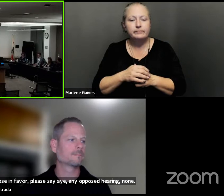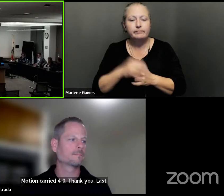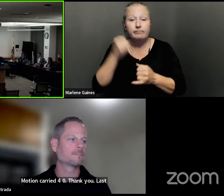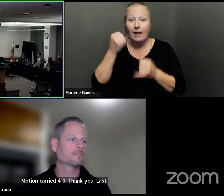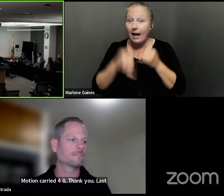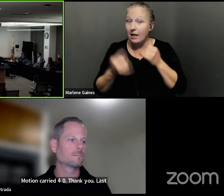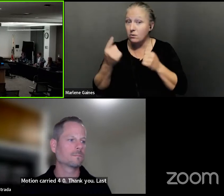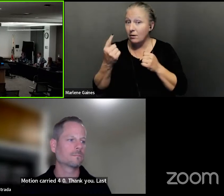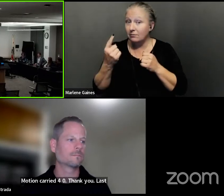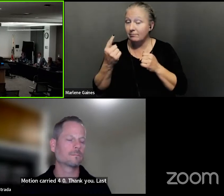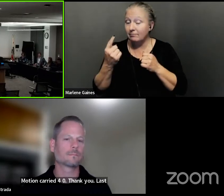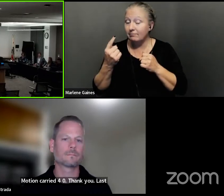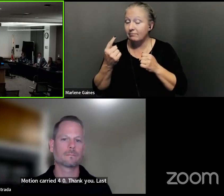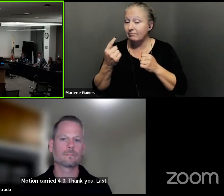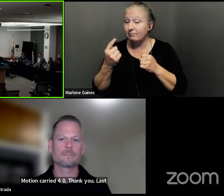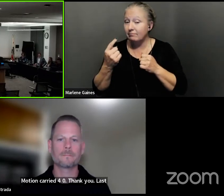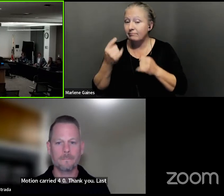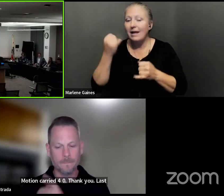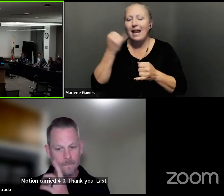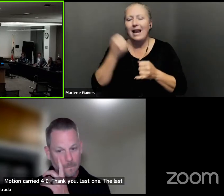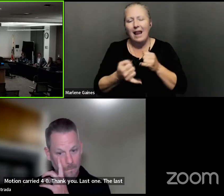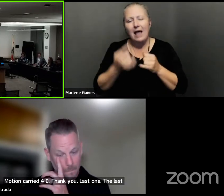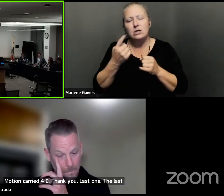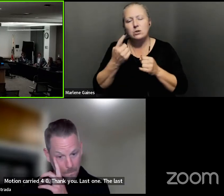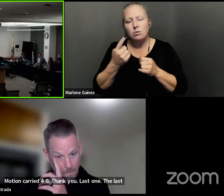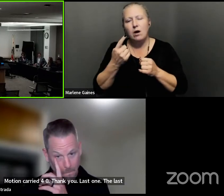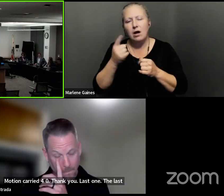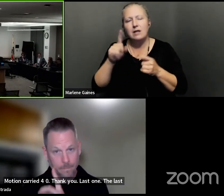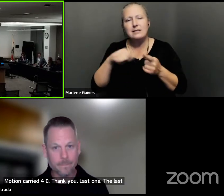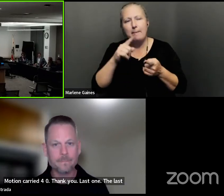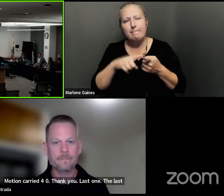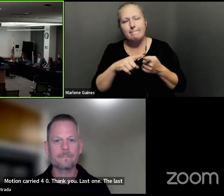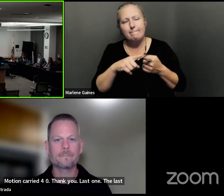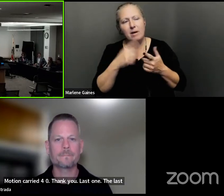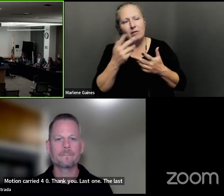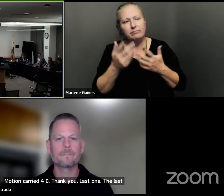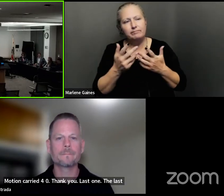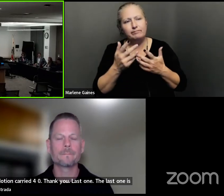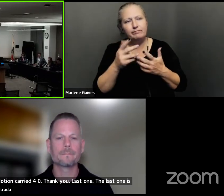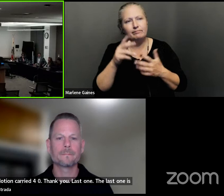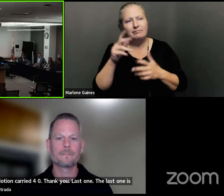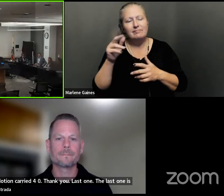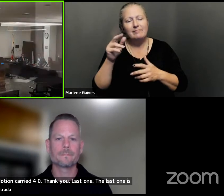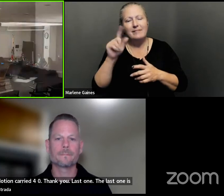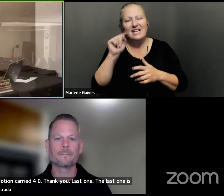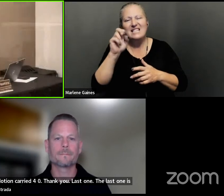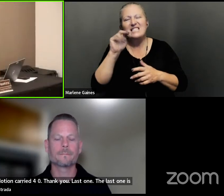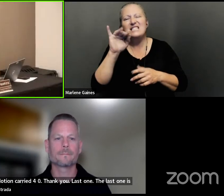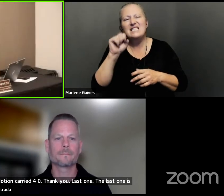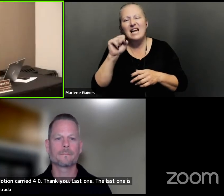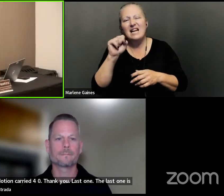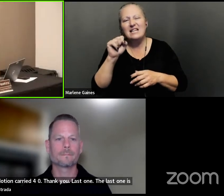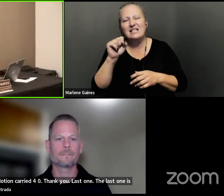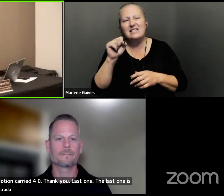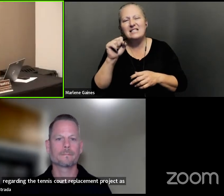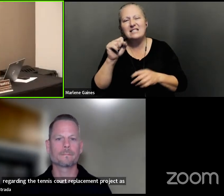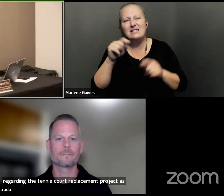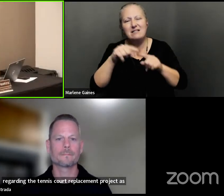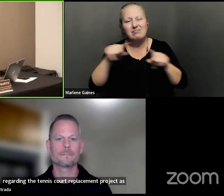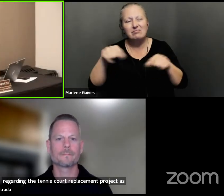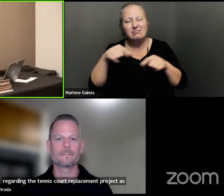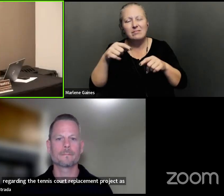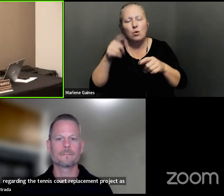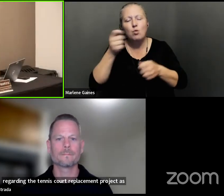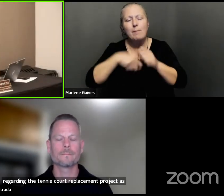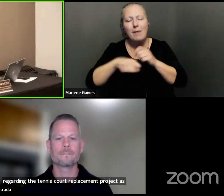Last one. The last one is regarding the tennis court replacement project as part of the